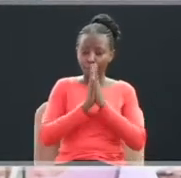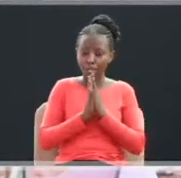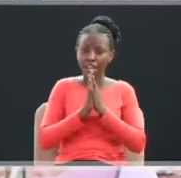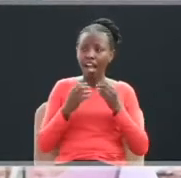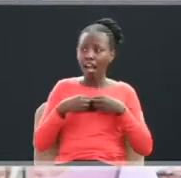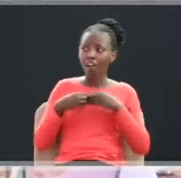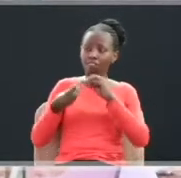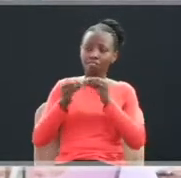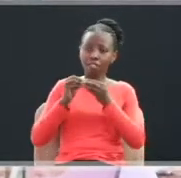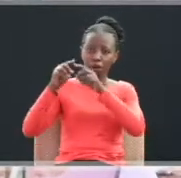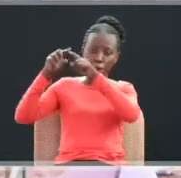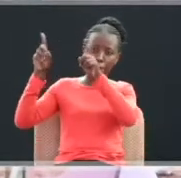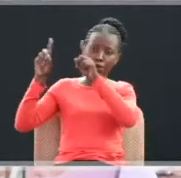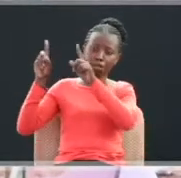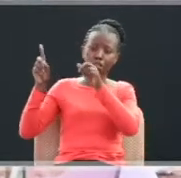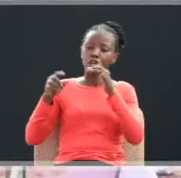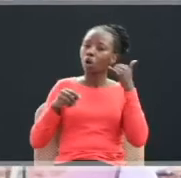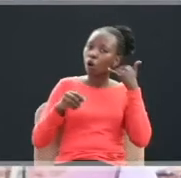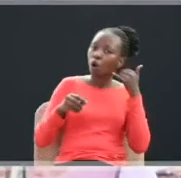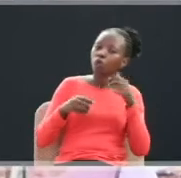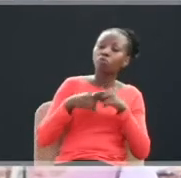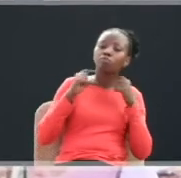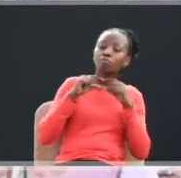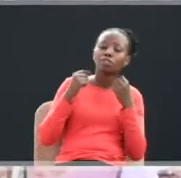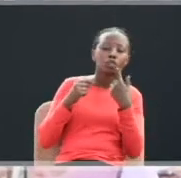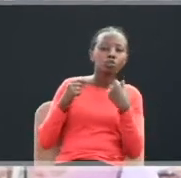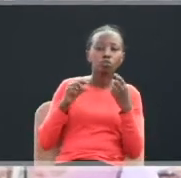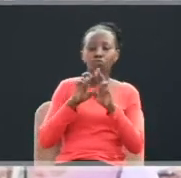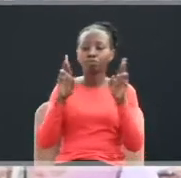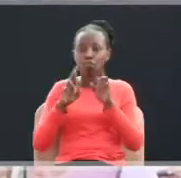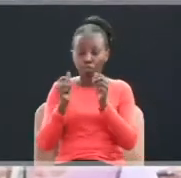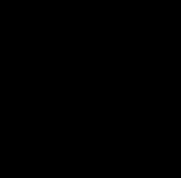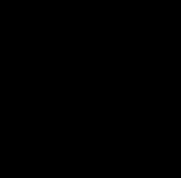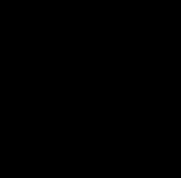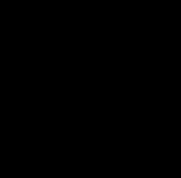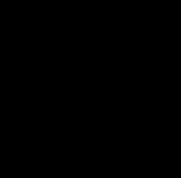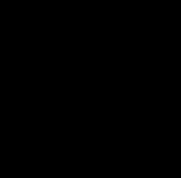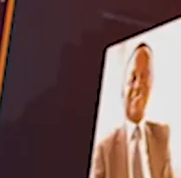Please, you can call the pastors and they'll be ready to pray with you. Hallelujah.